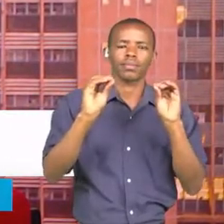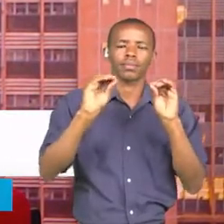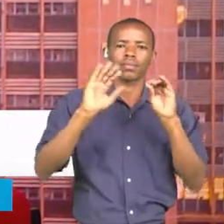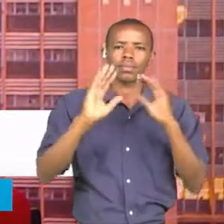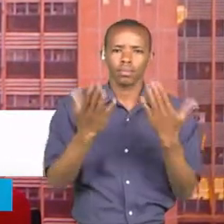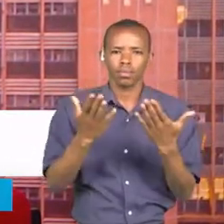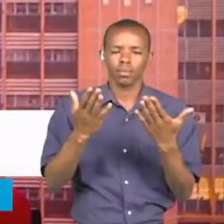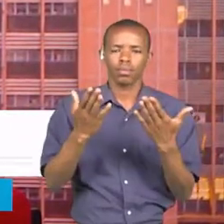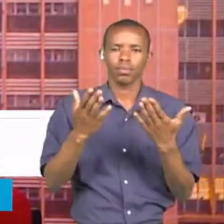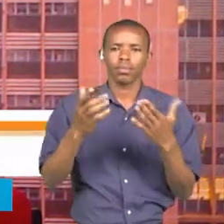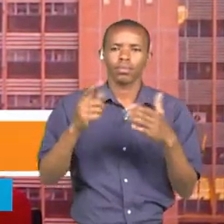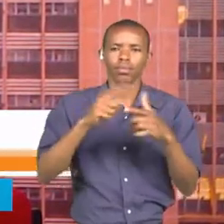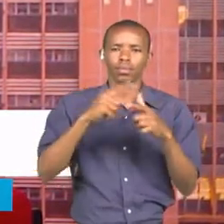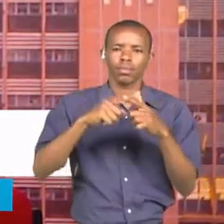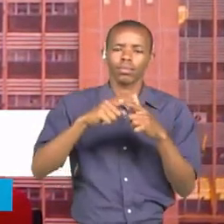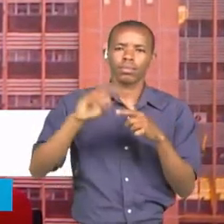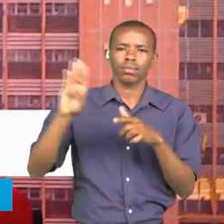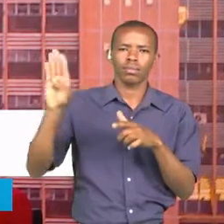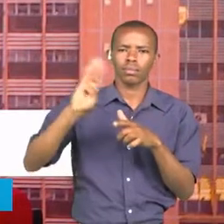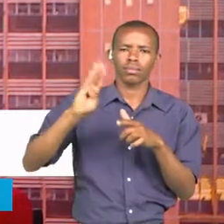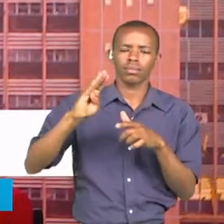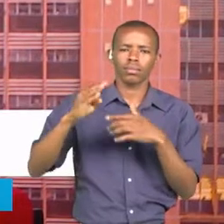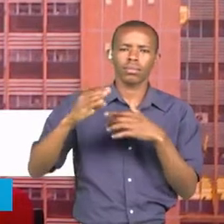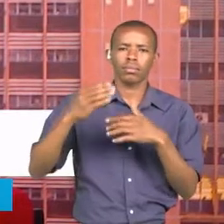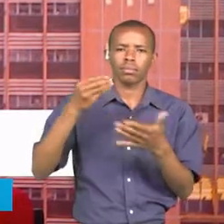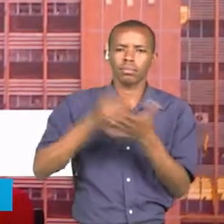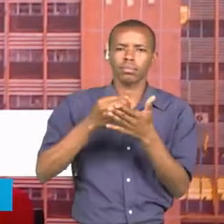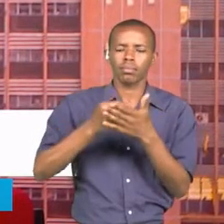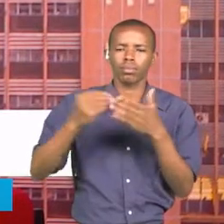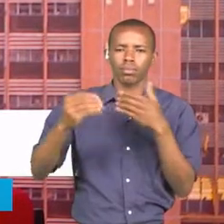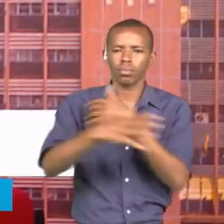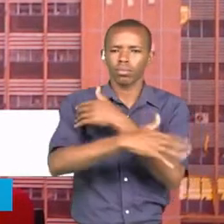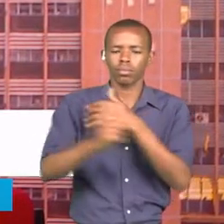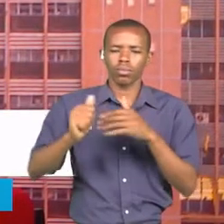then are billions of shillings stolen?